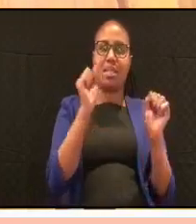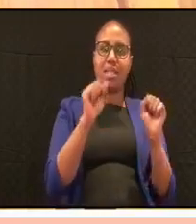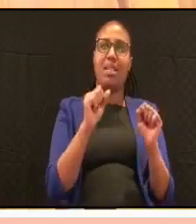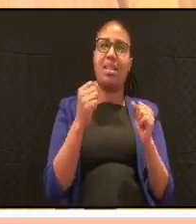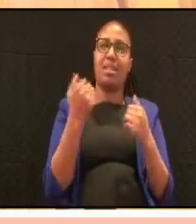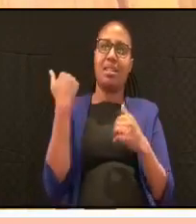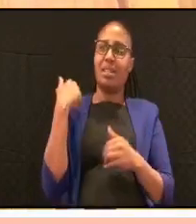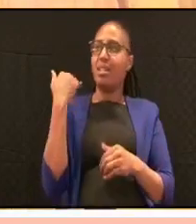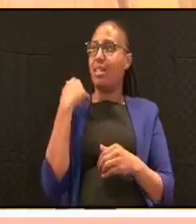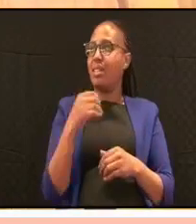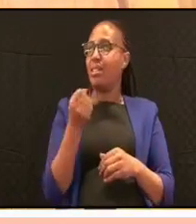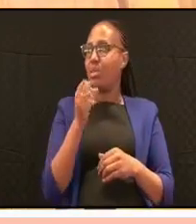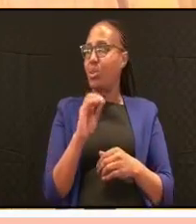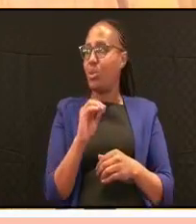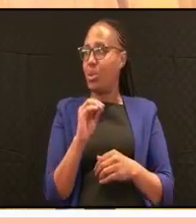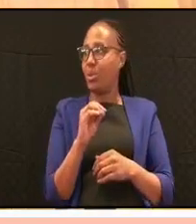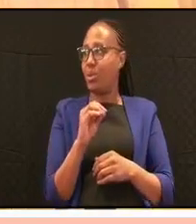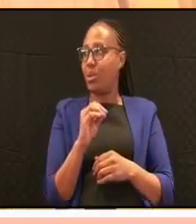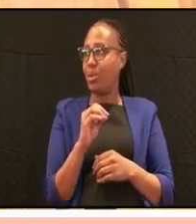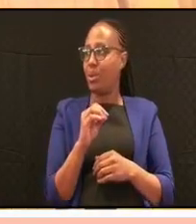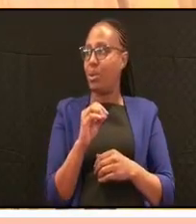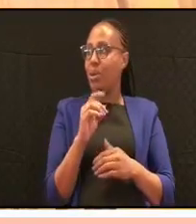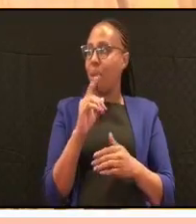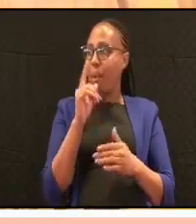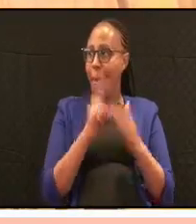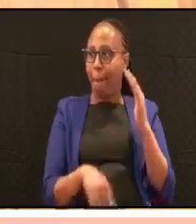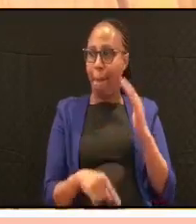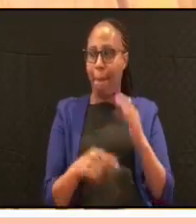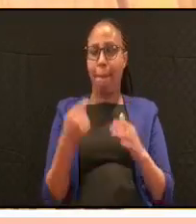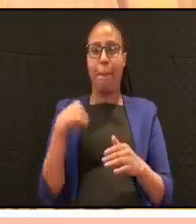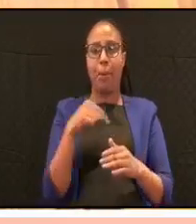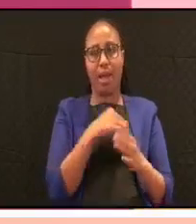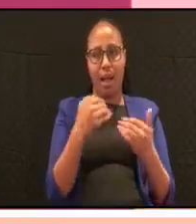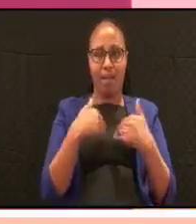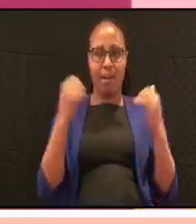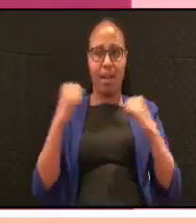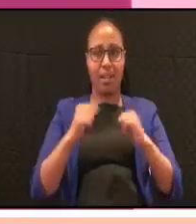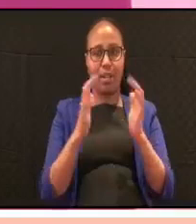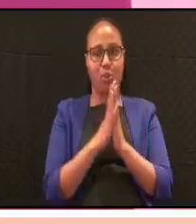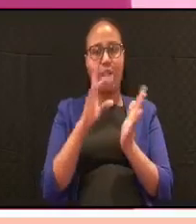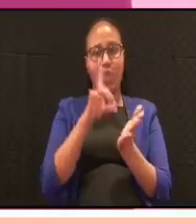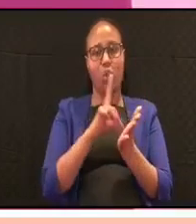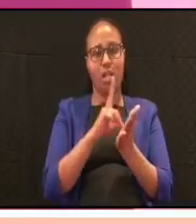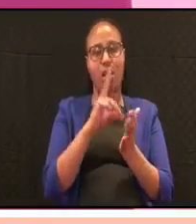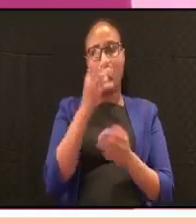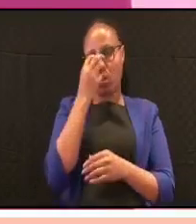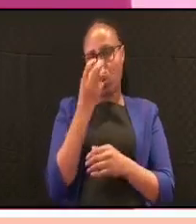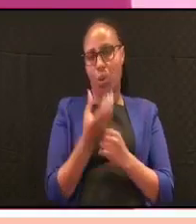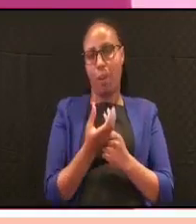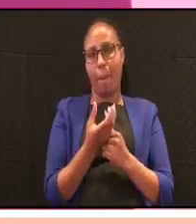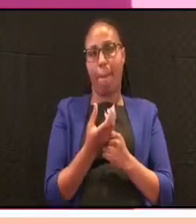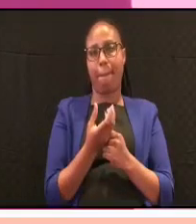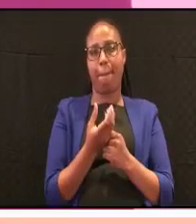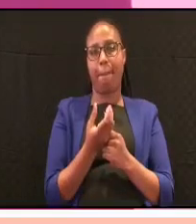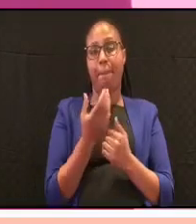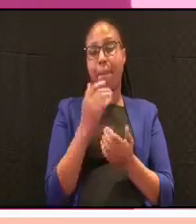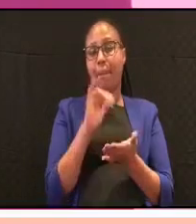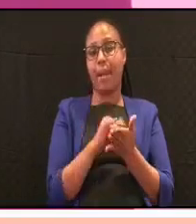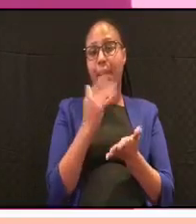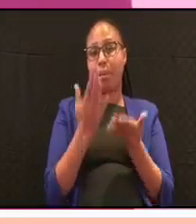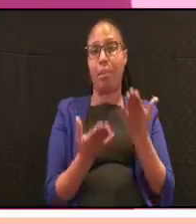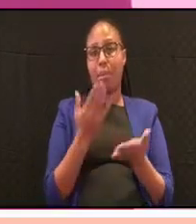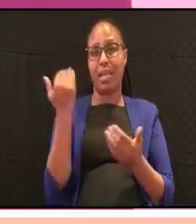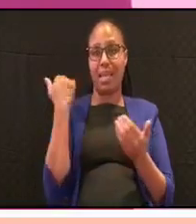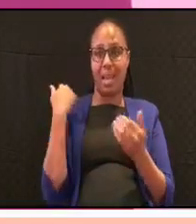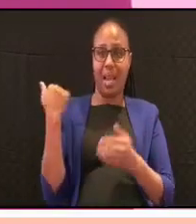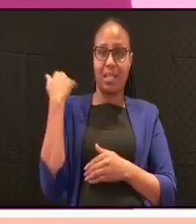harassed. Therefore, what we have agreed with Dr. William Ruto that probably